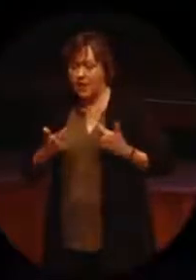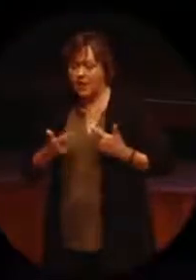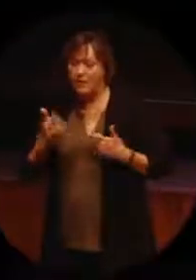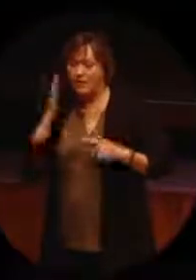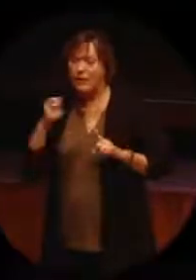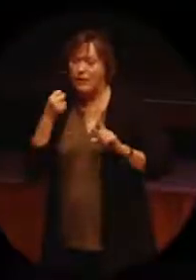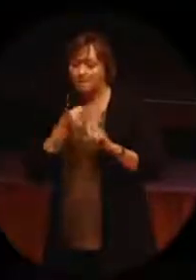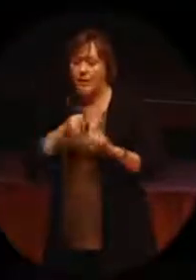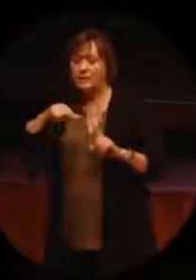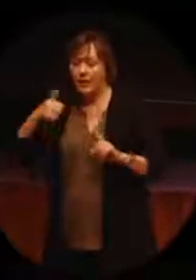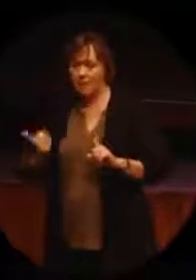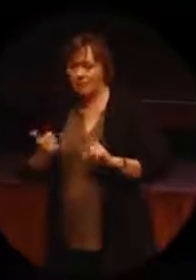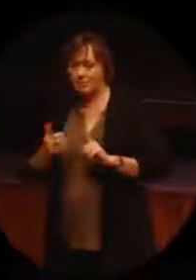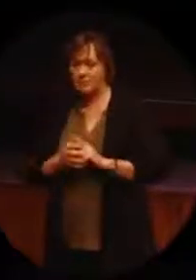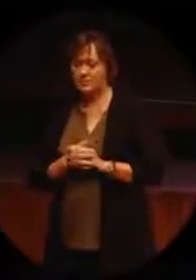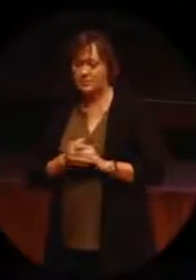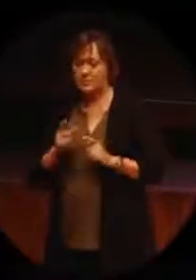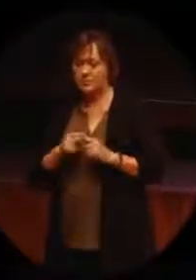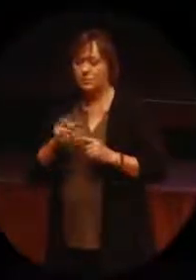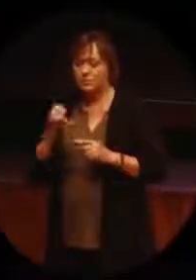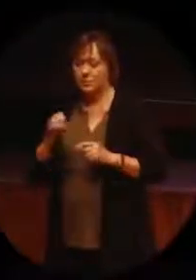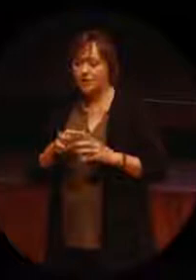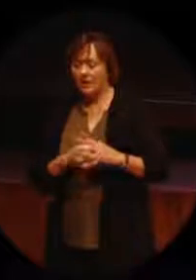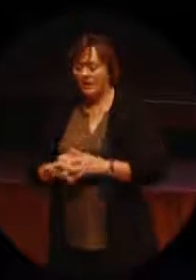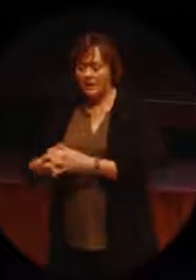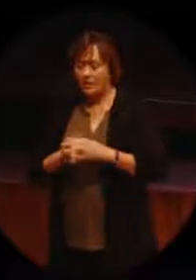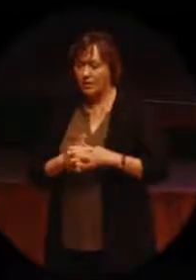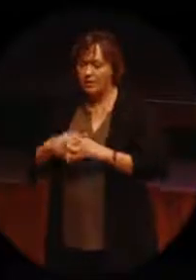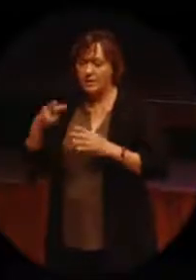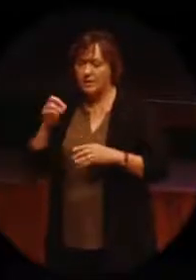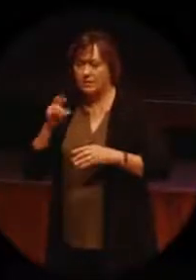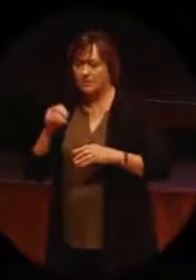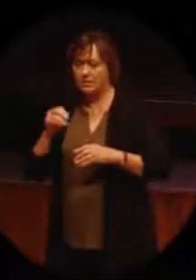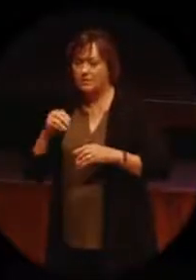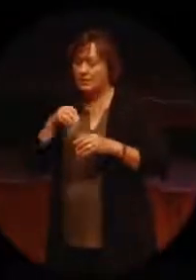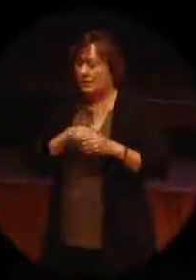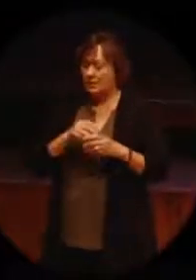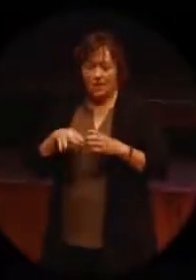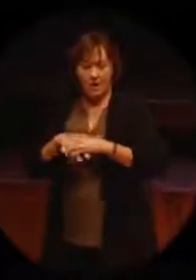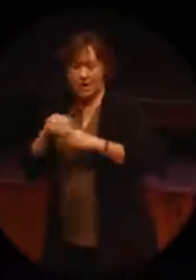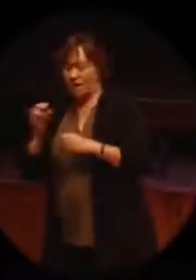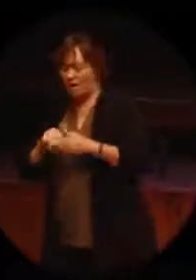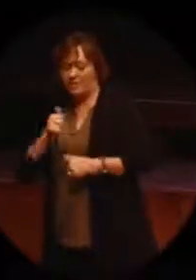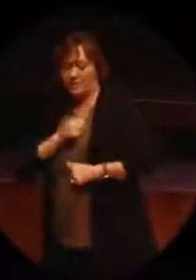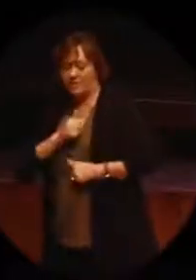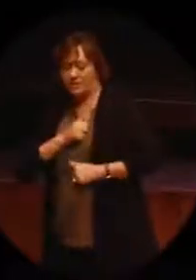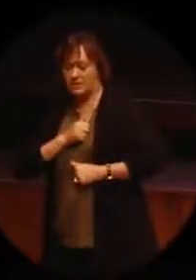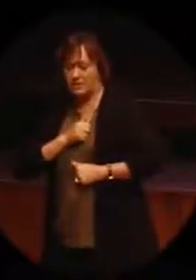Ty's life will impact others to be American heroes, in or out of the